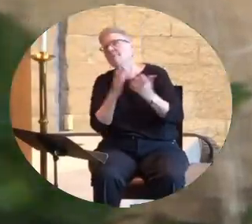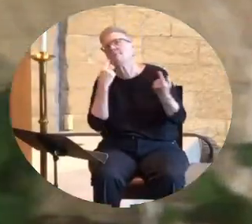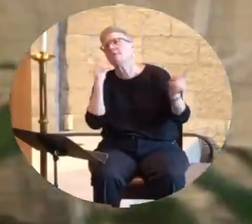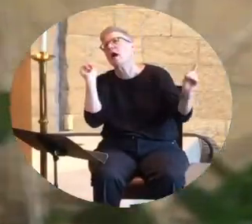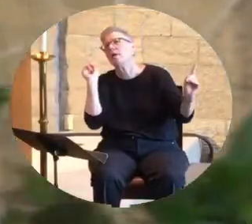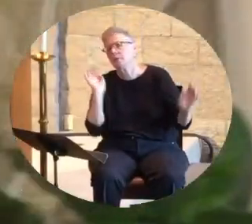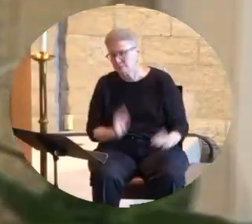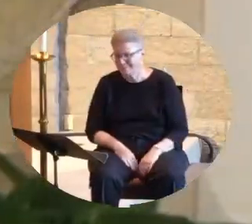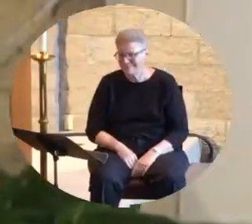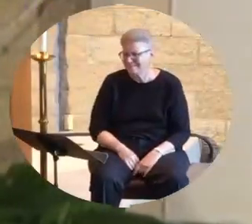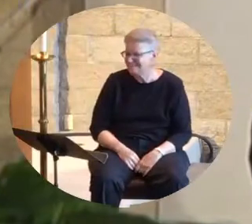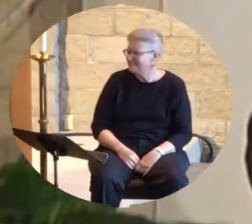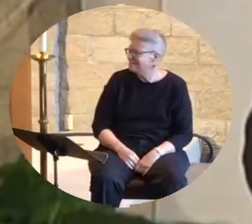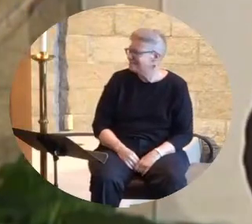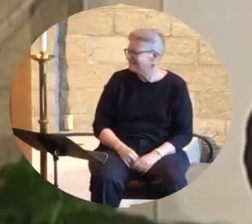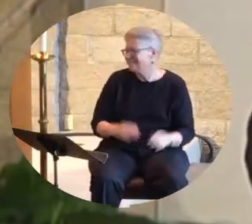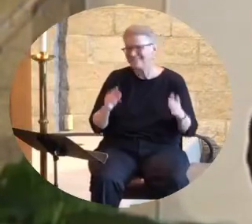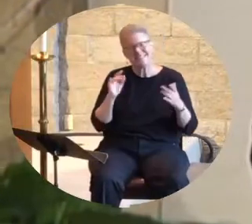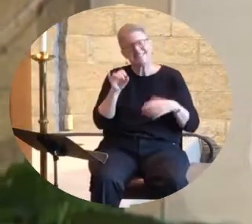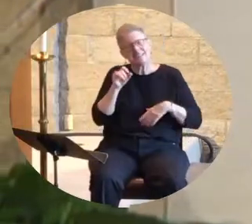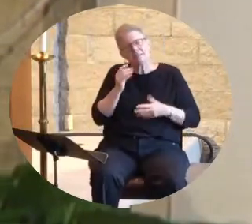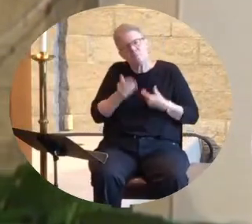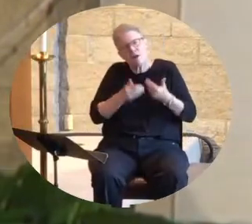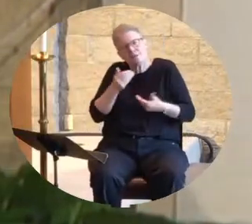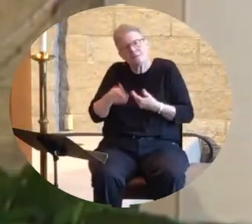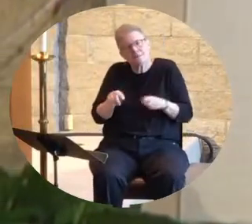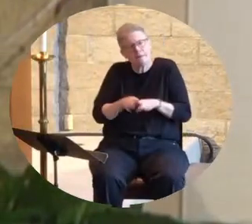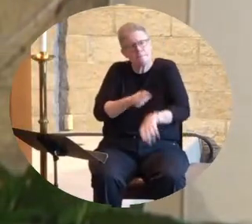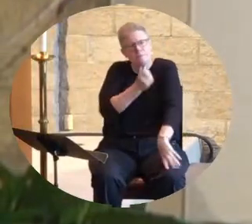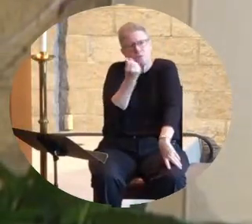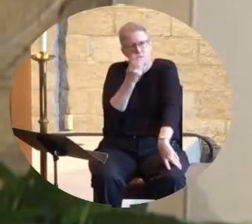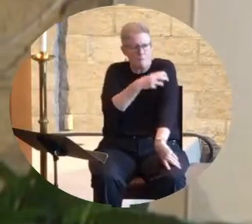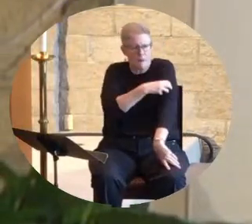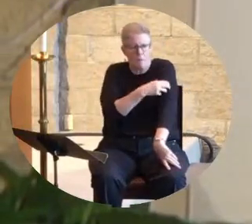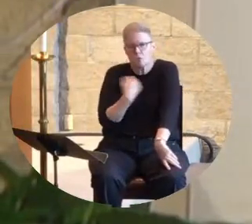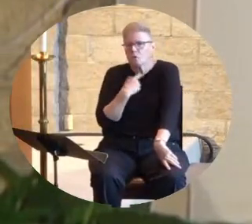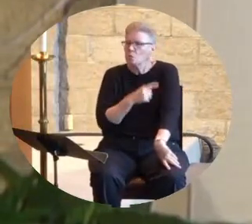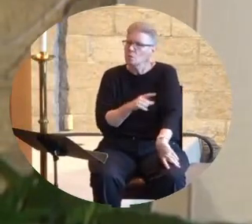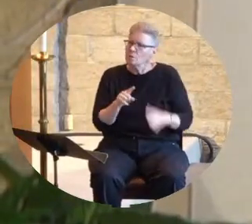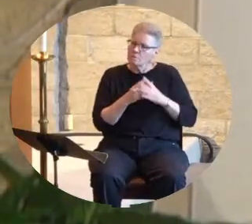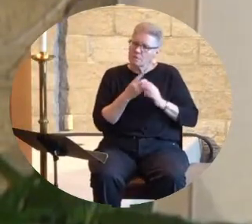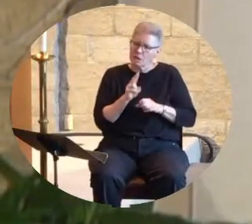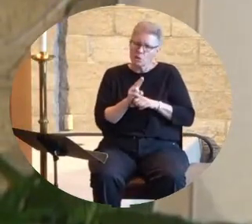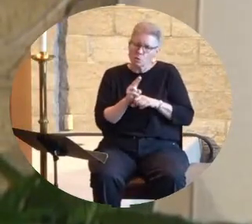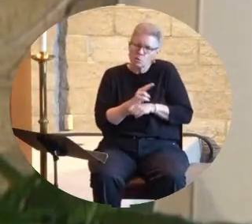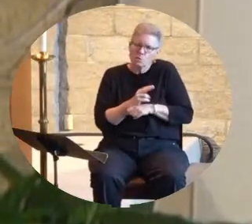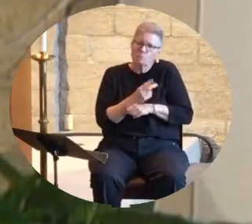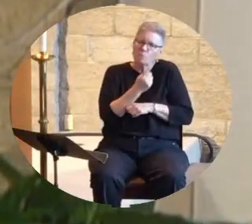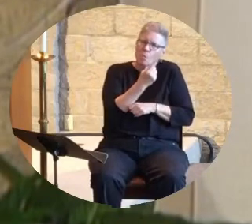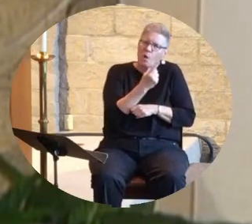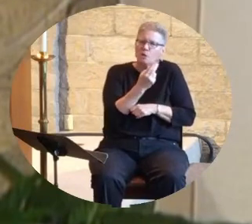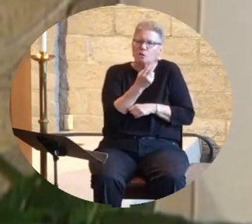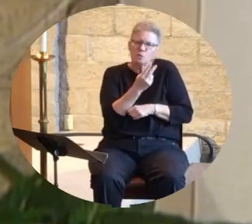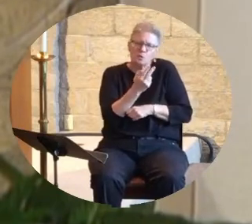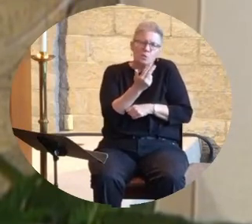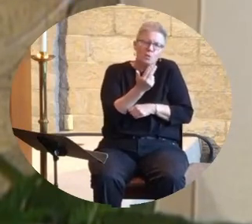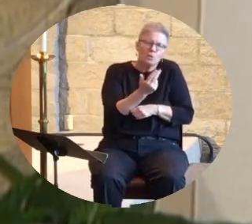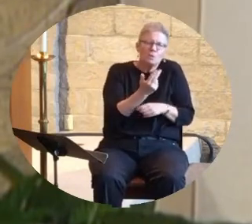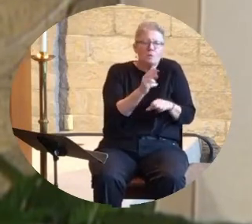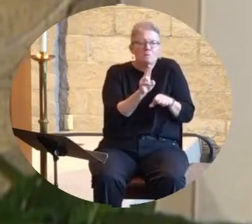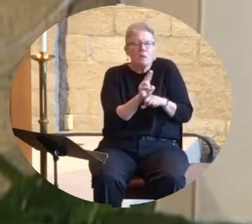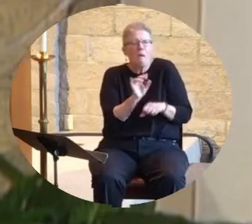is the process of the 12 powers. We begin using them a little at the time. And then we